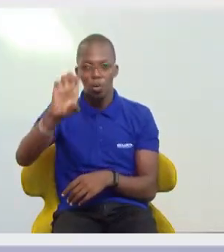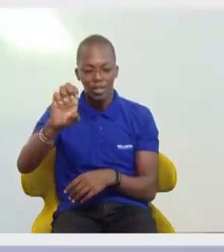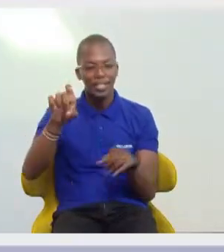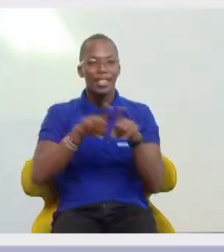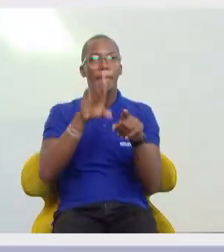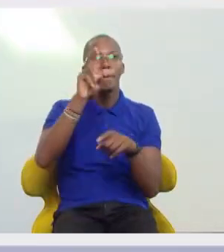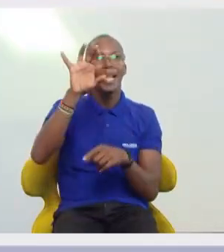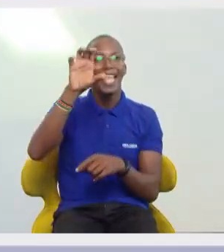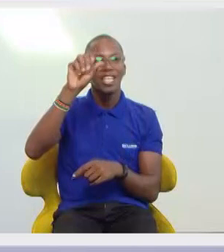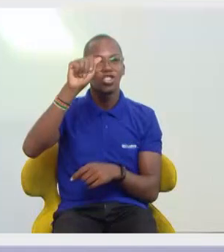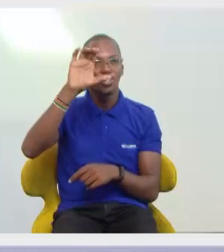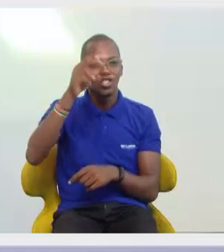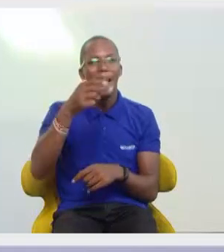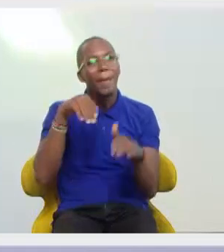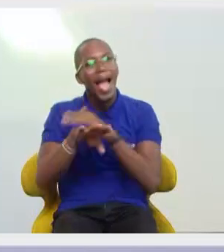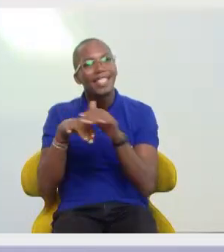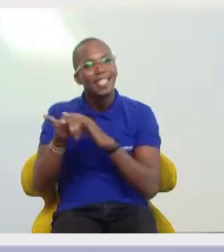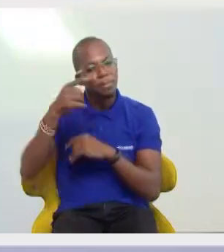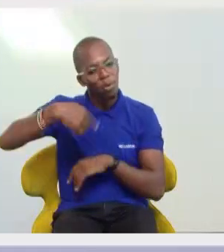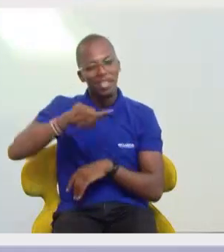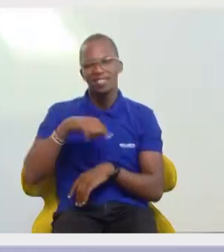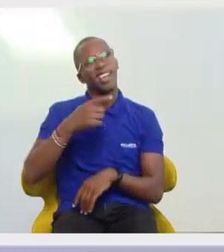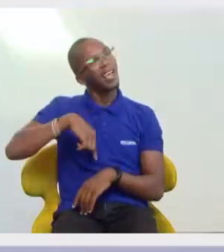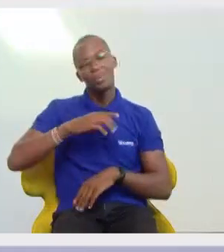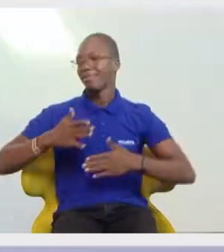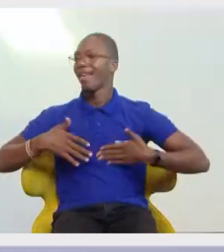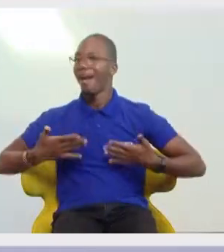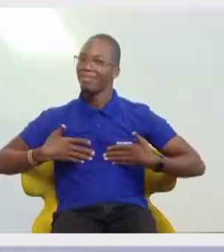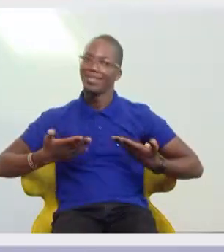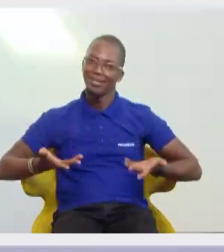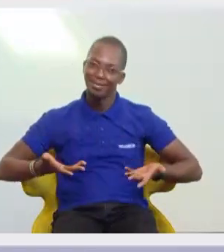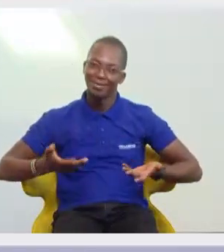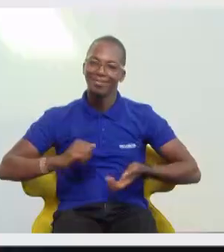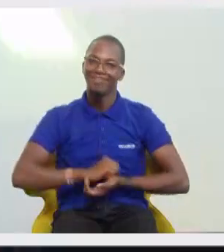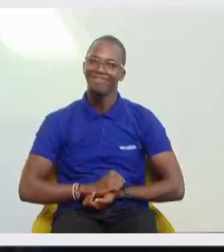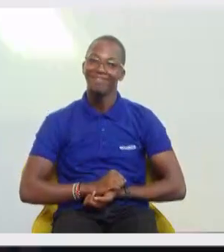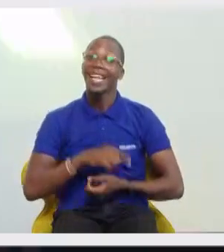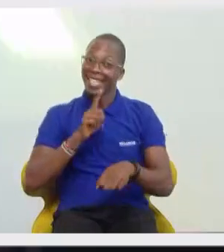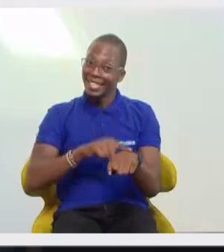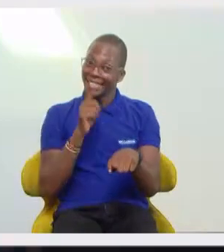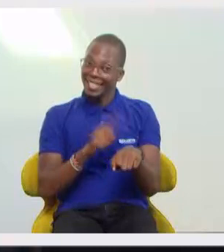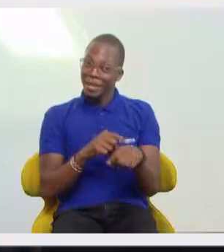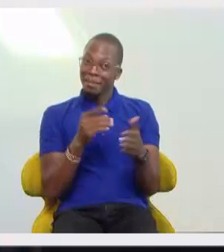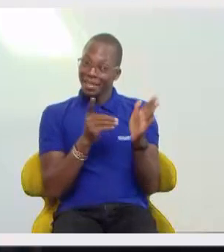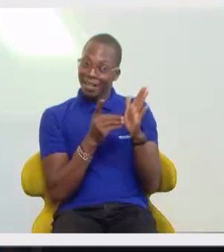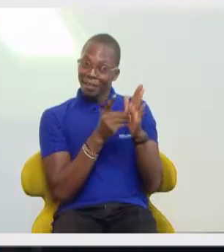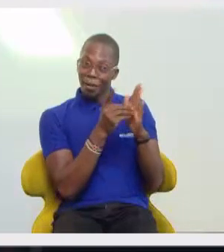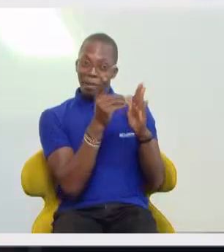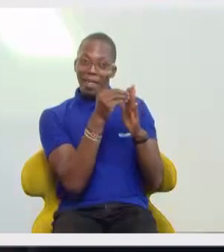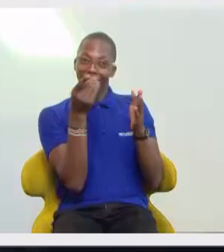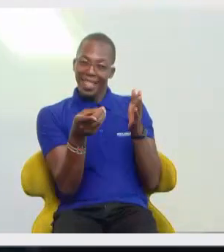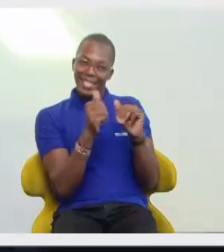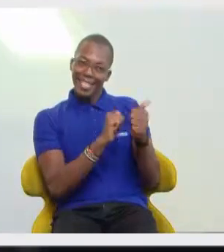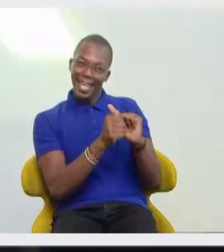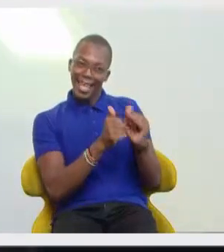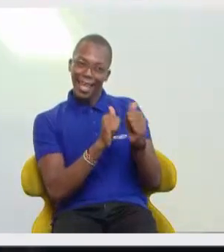accessible to us, we can appreciate. In creation of this game, we